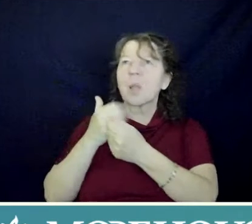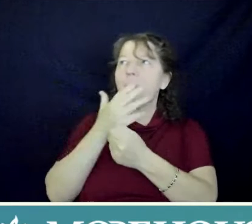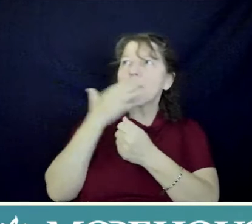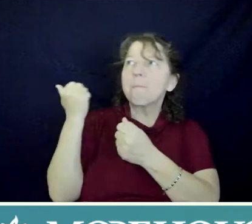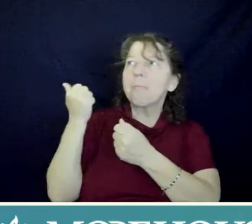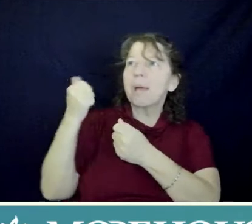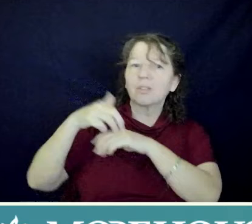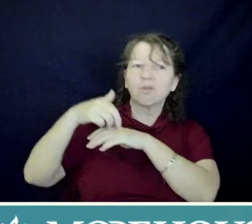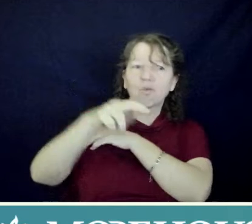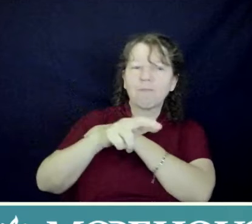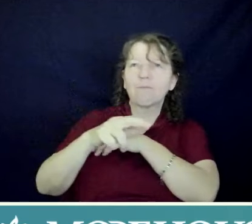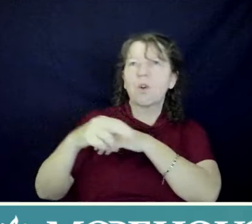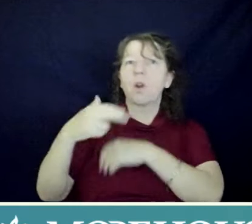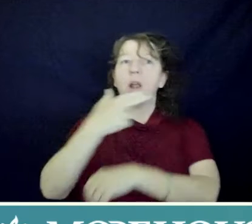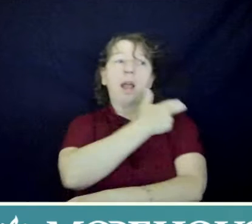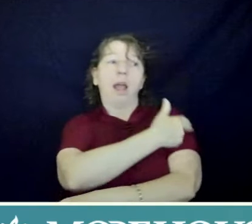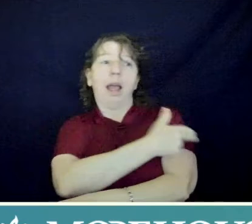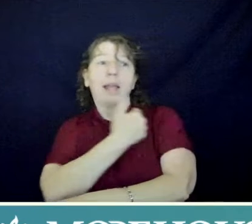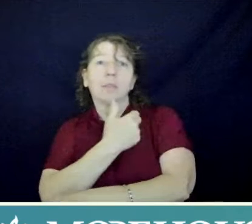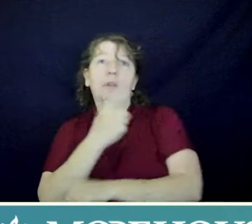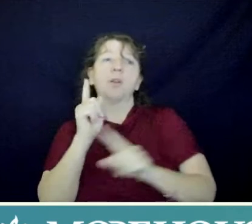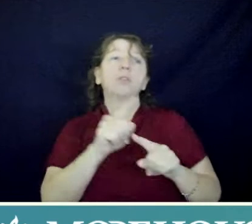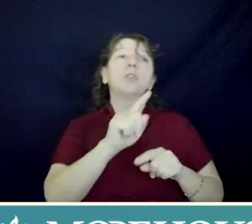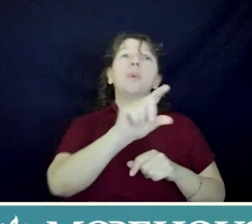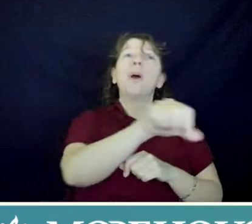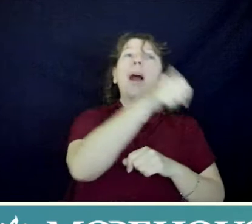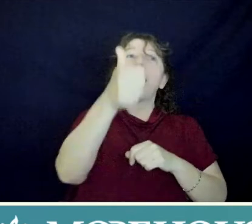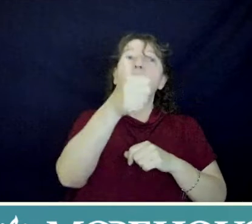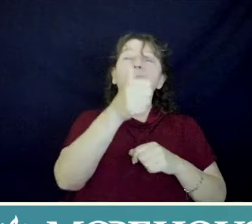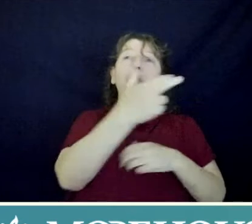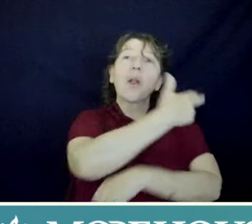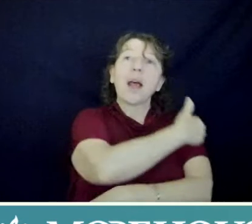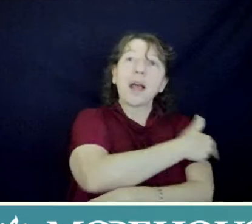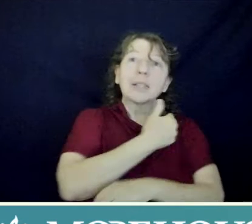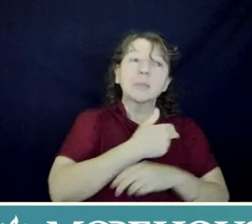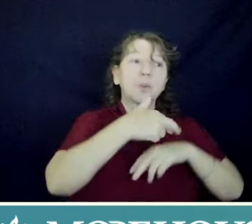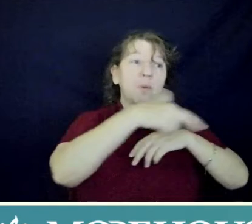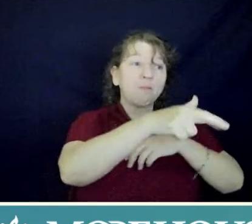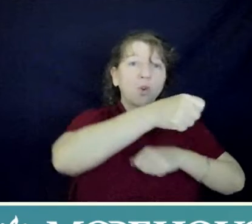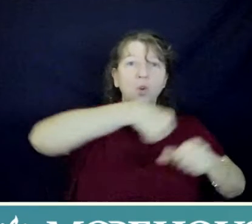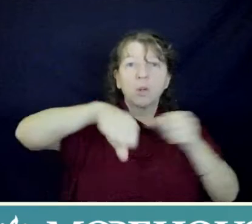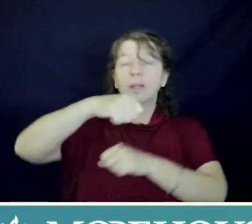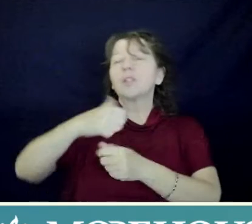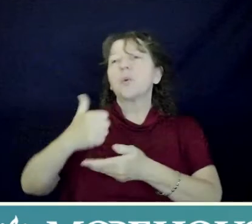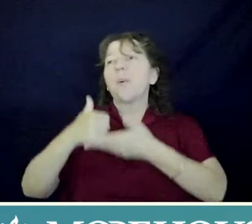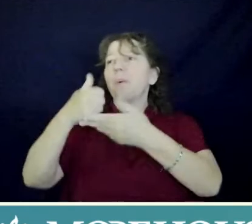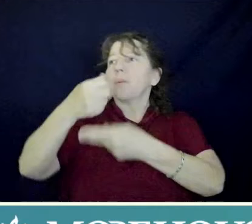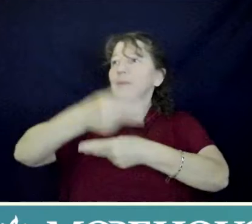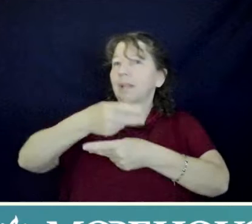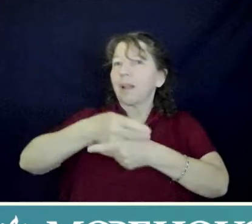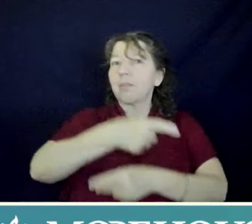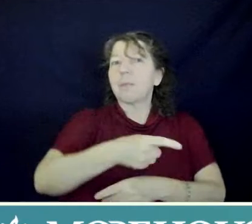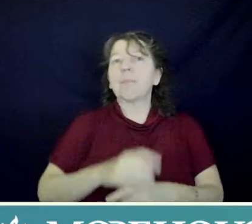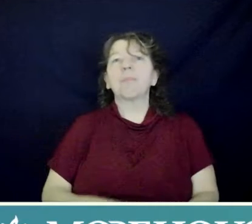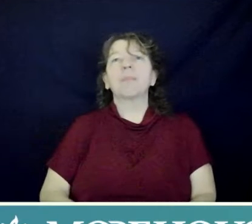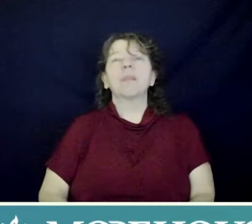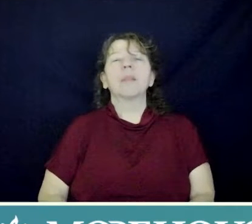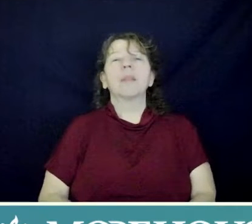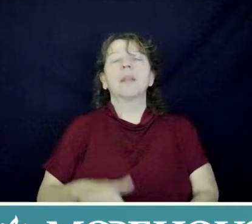from the general hospitals to the tertiary hospitals for advanced care. And when the COVID-19